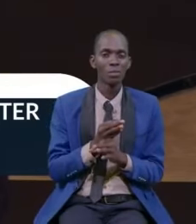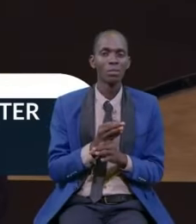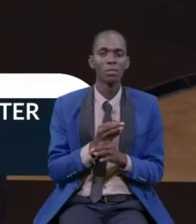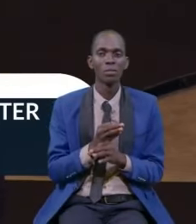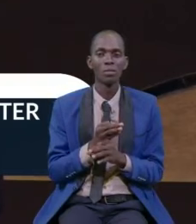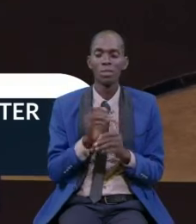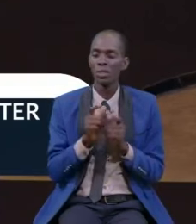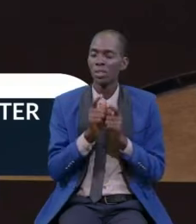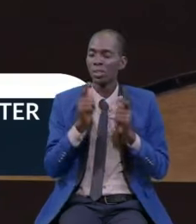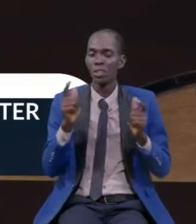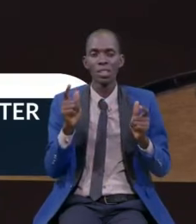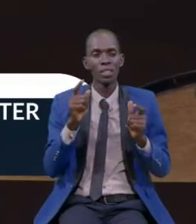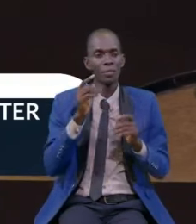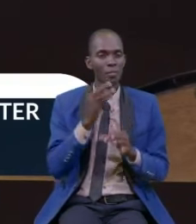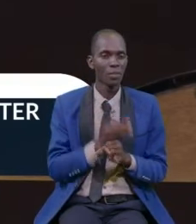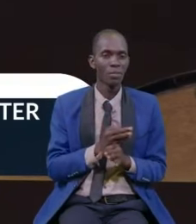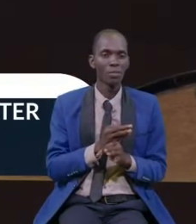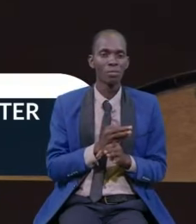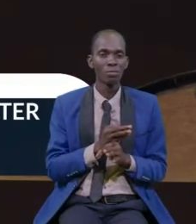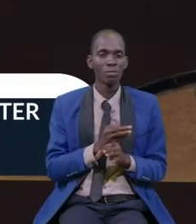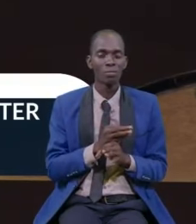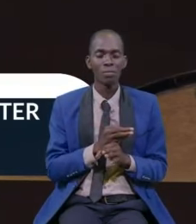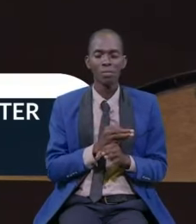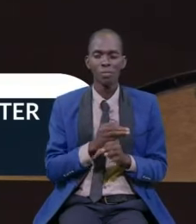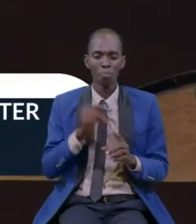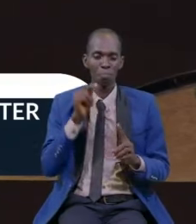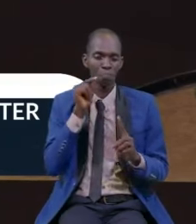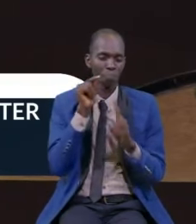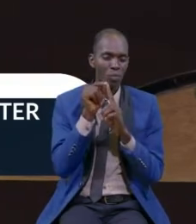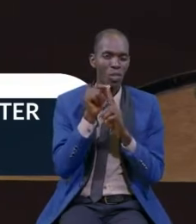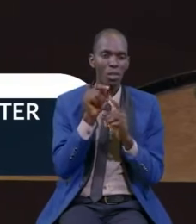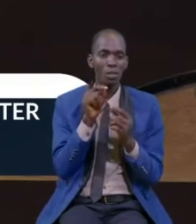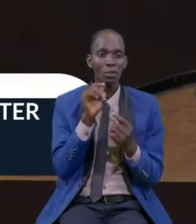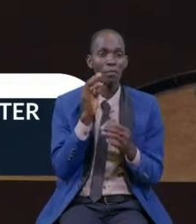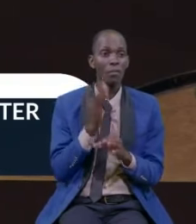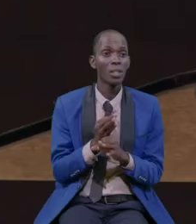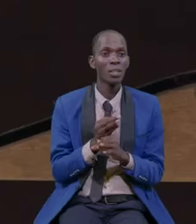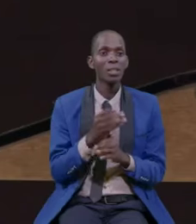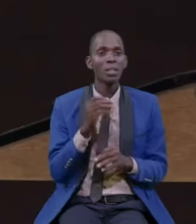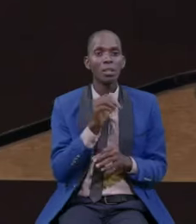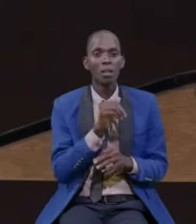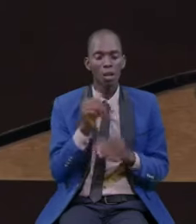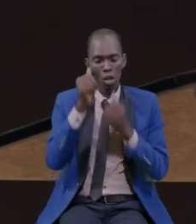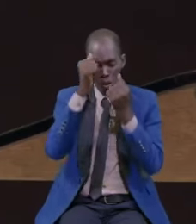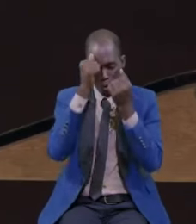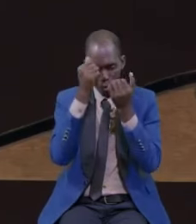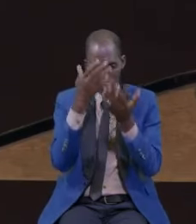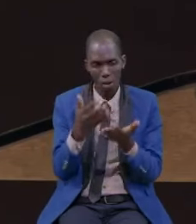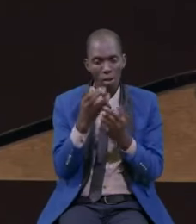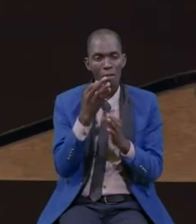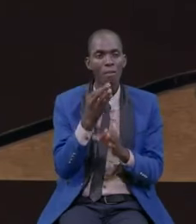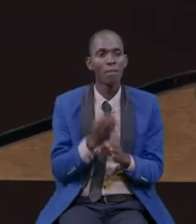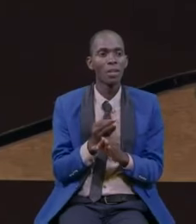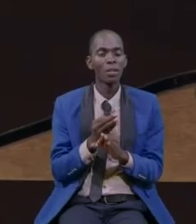Dynamic pH decisive pH obedient pH